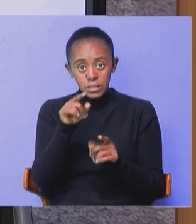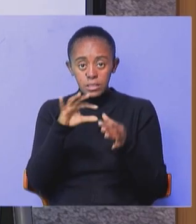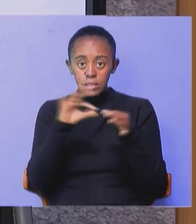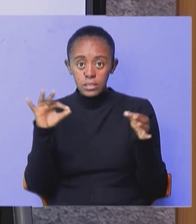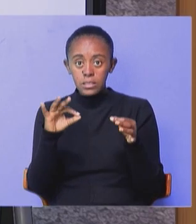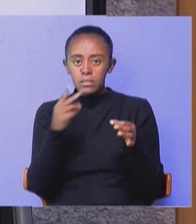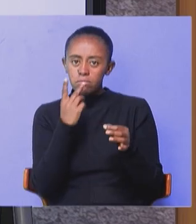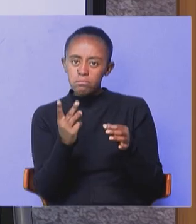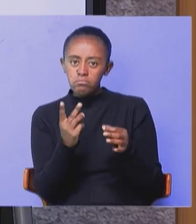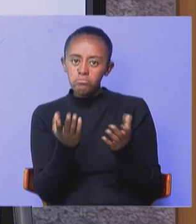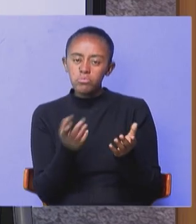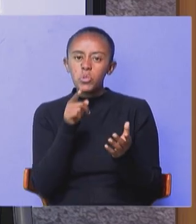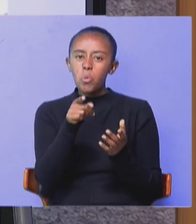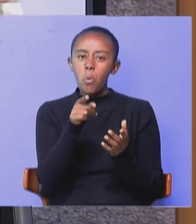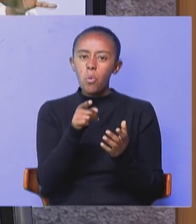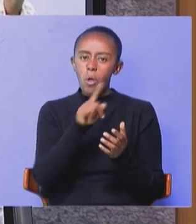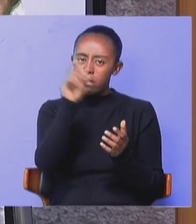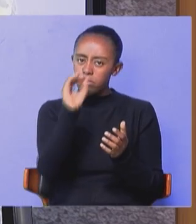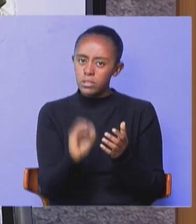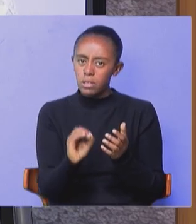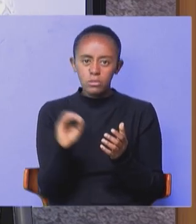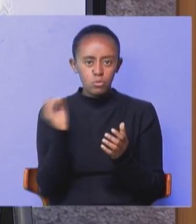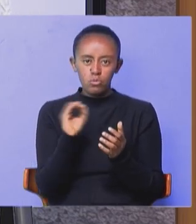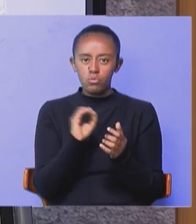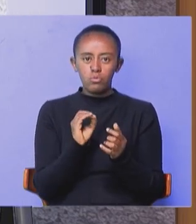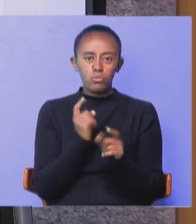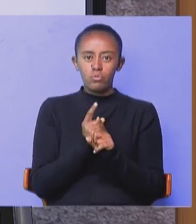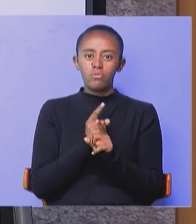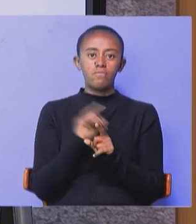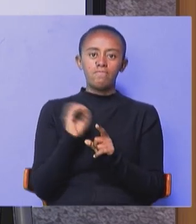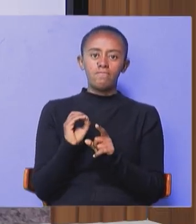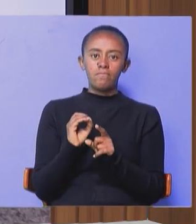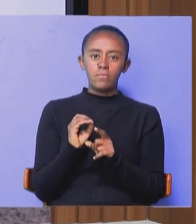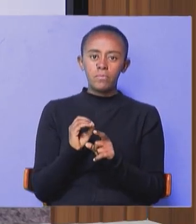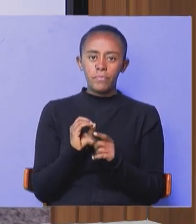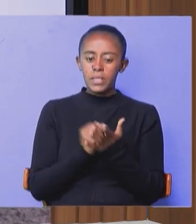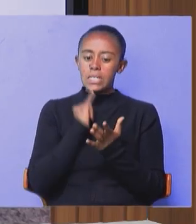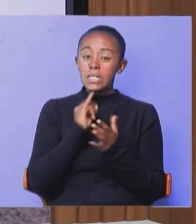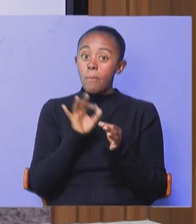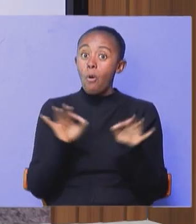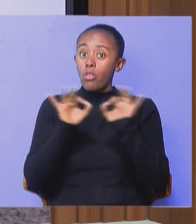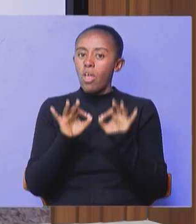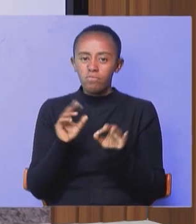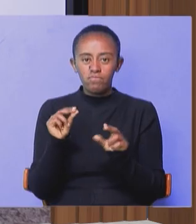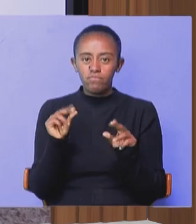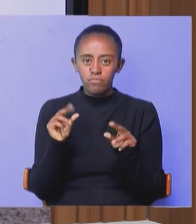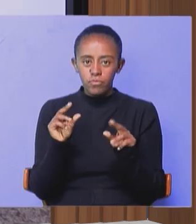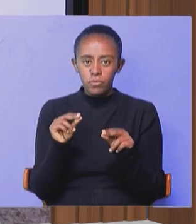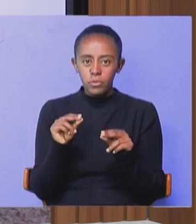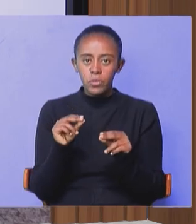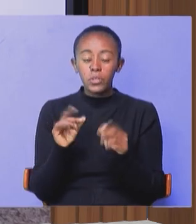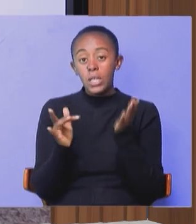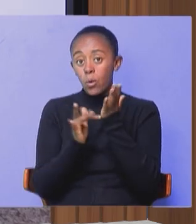example's perspective, you're not 100% sure it is important. That means even